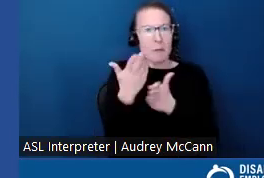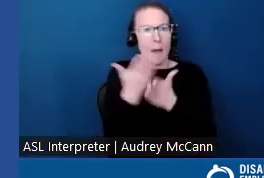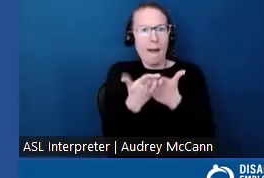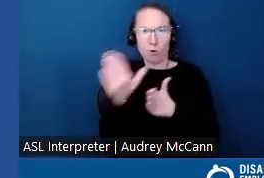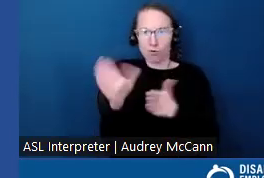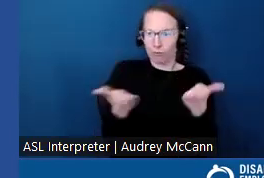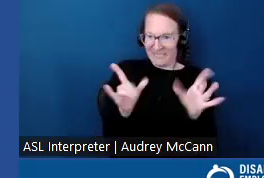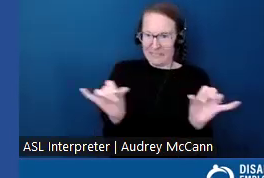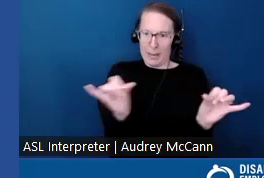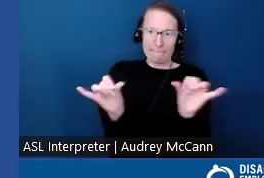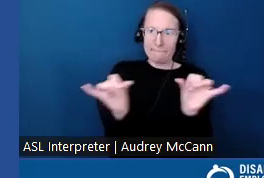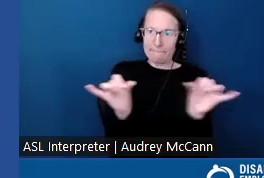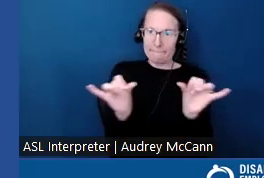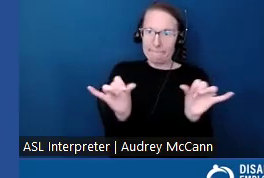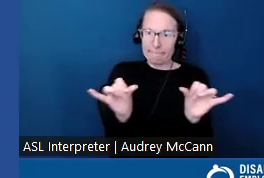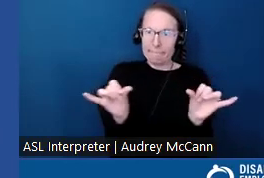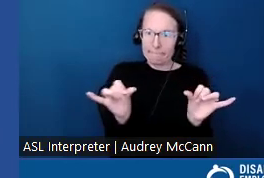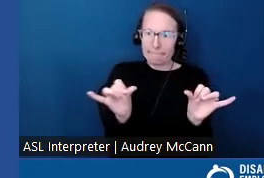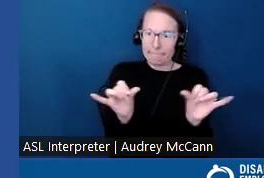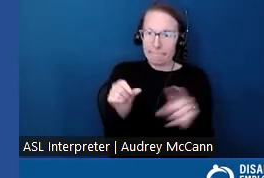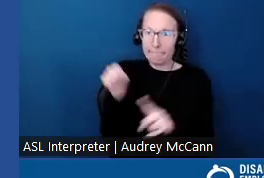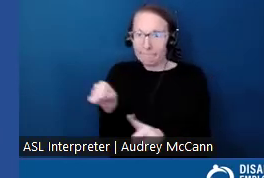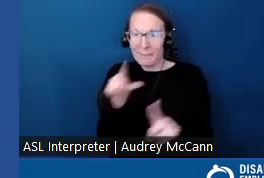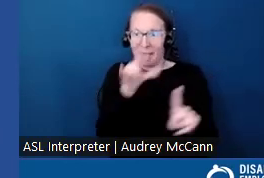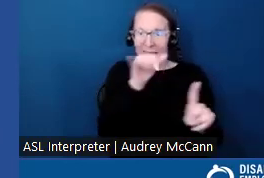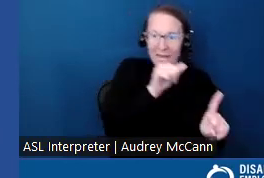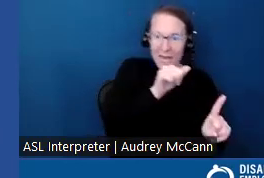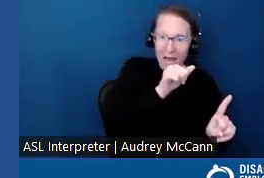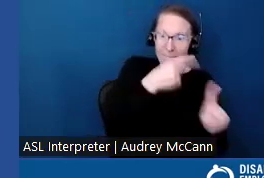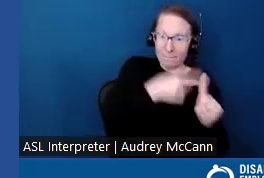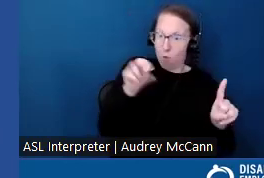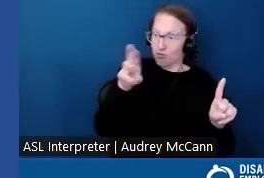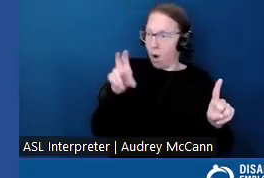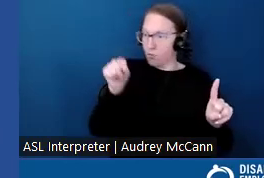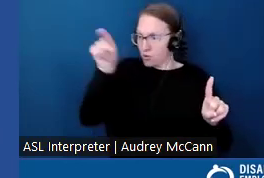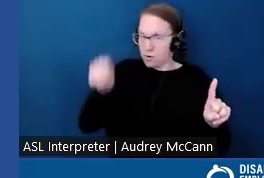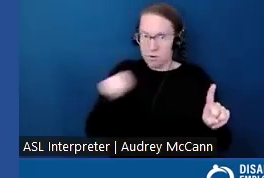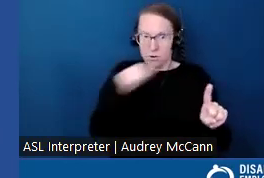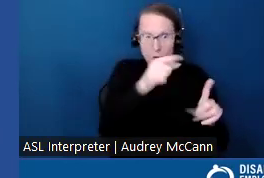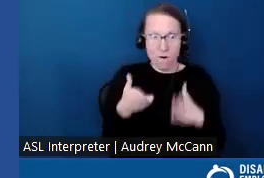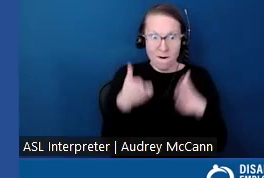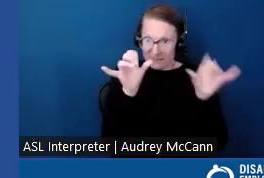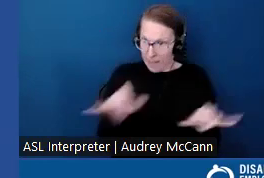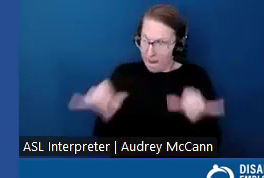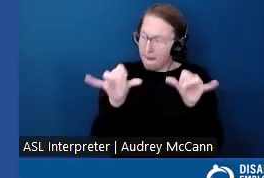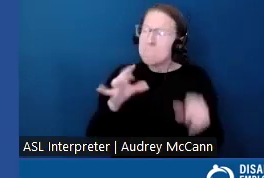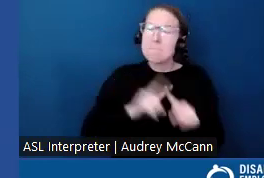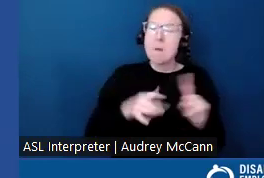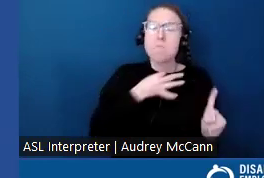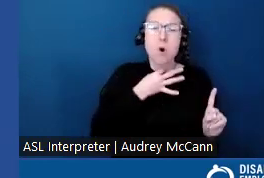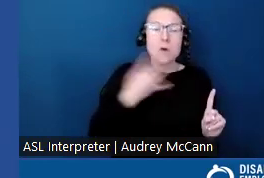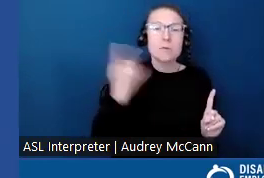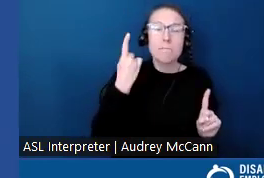that you and Leah's center and Robert's center offer, but is there anything in particular